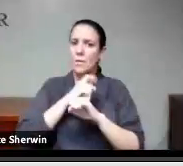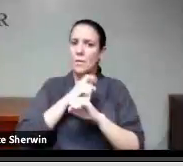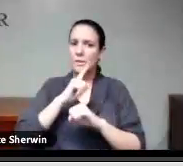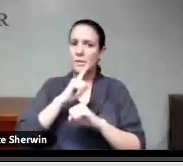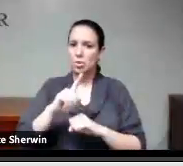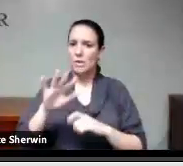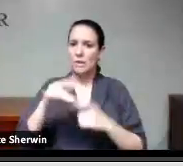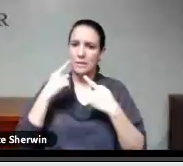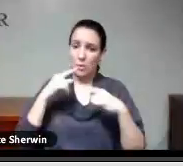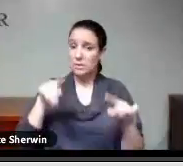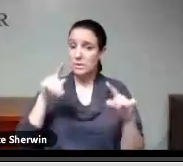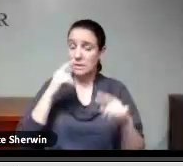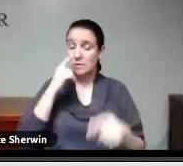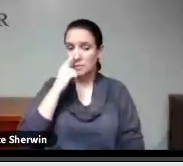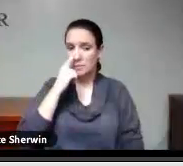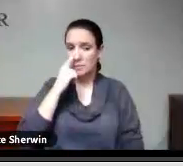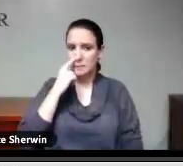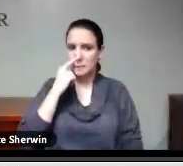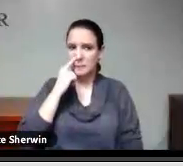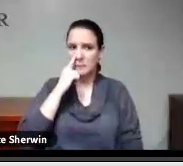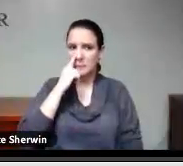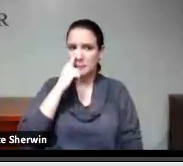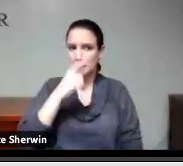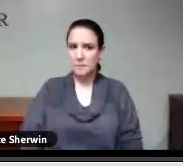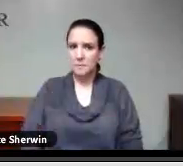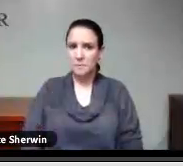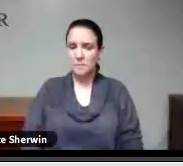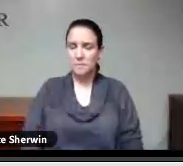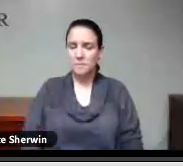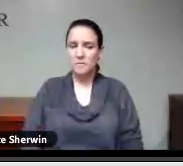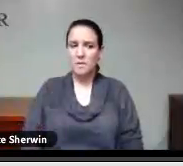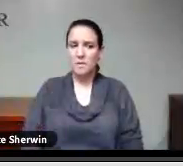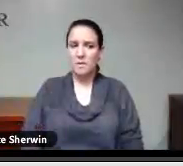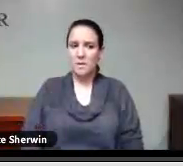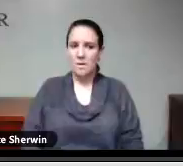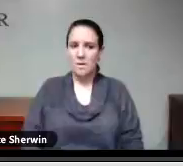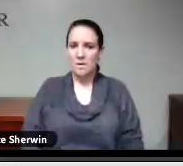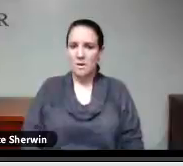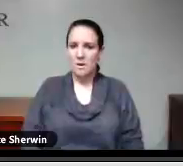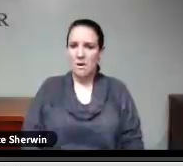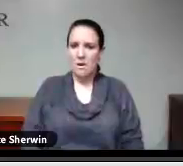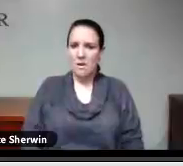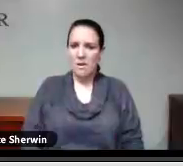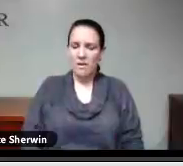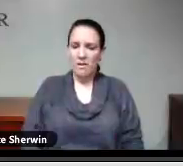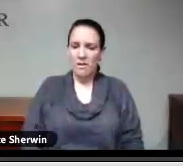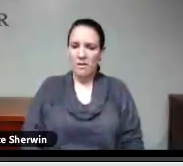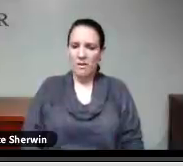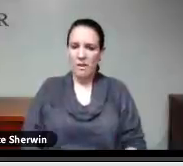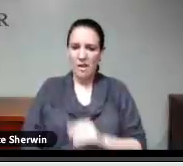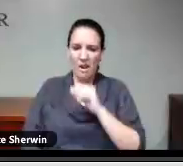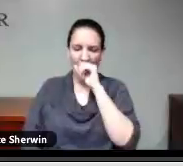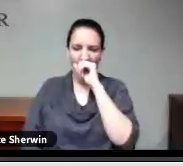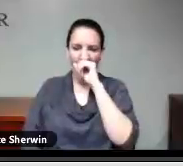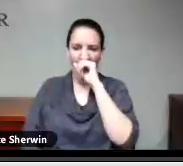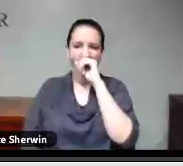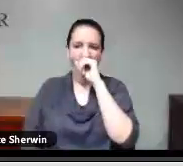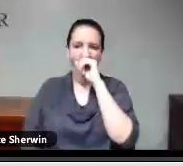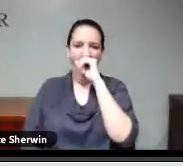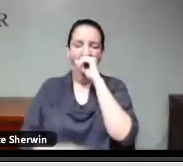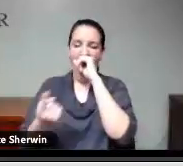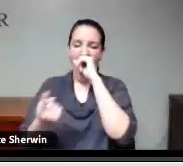their diversity efforts. And one of the things that I've found, and something that unfortunately continues to be the case even to this day, is